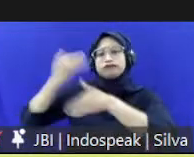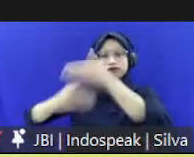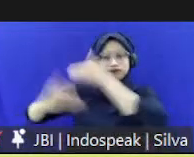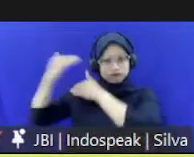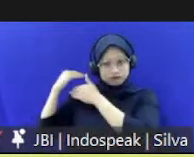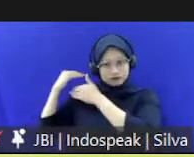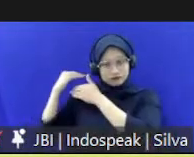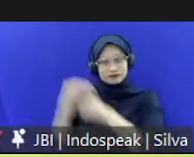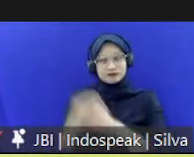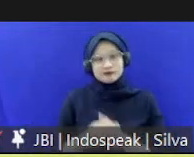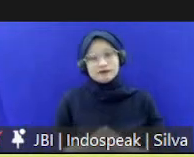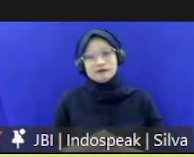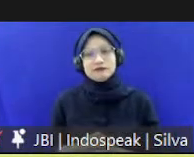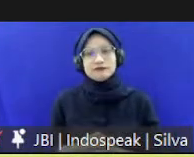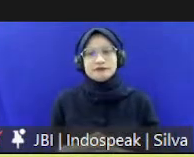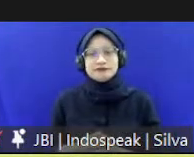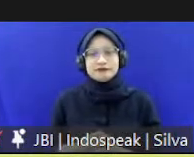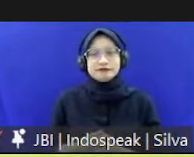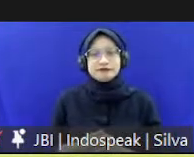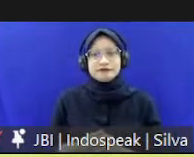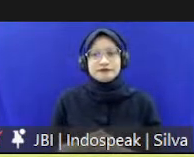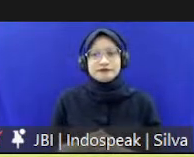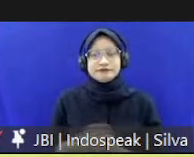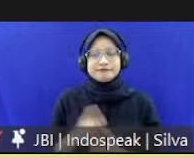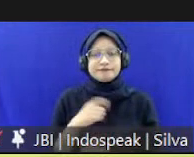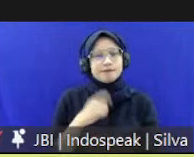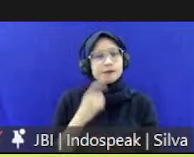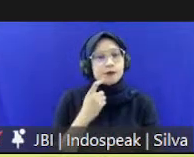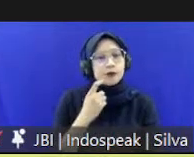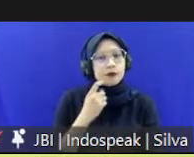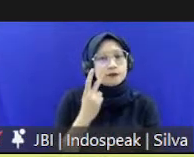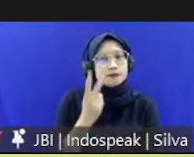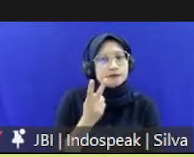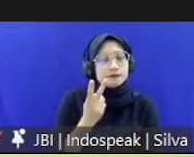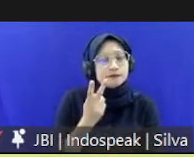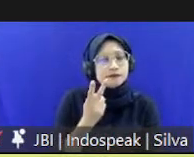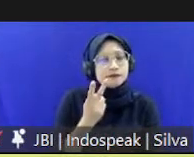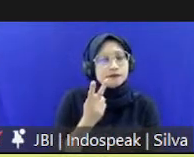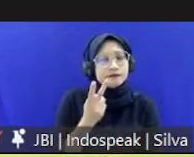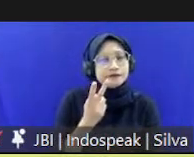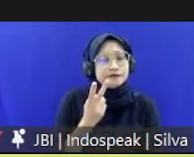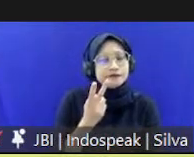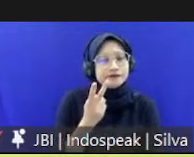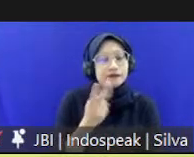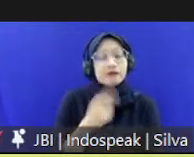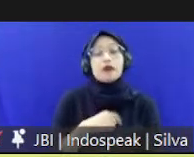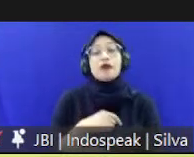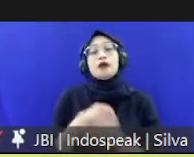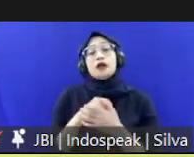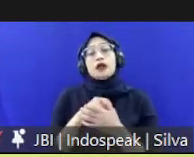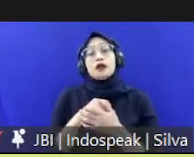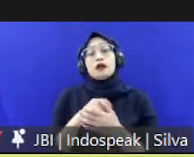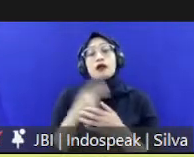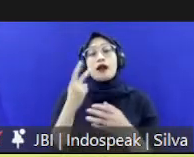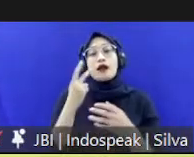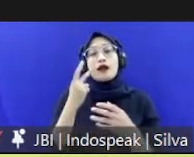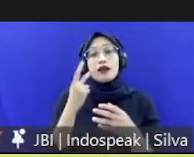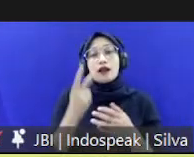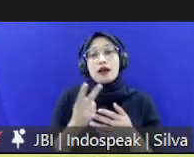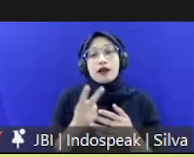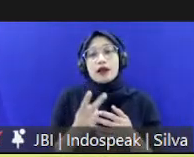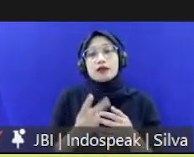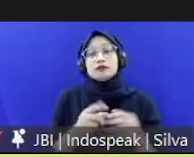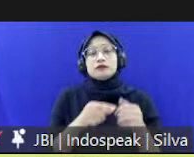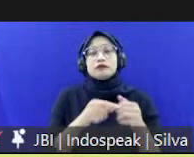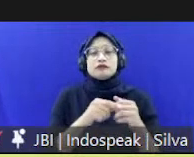I think, let me see. If we look at the promises, the political